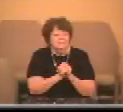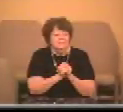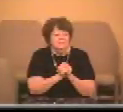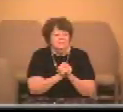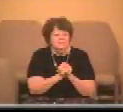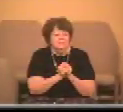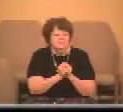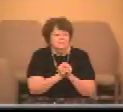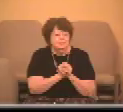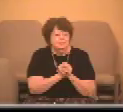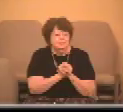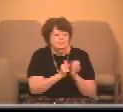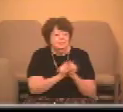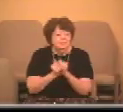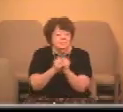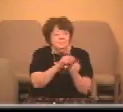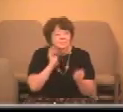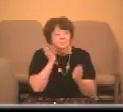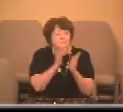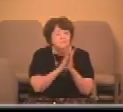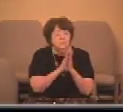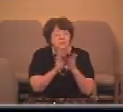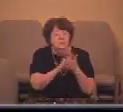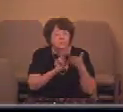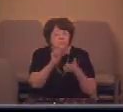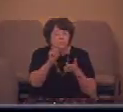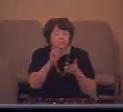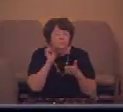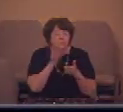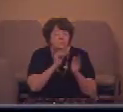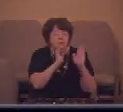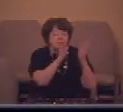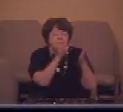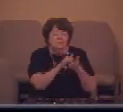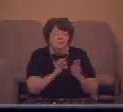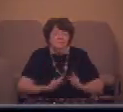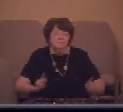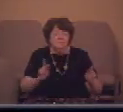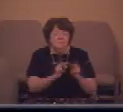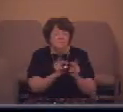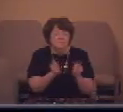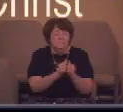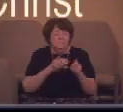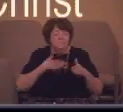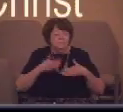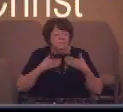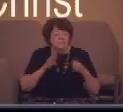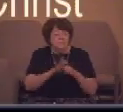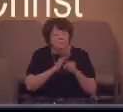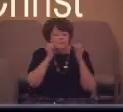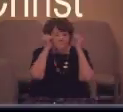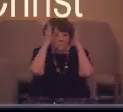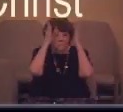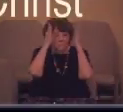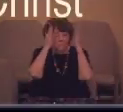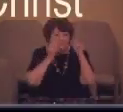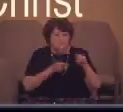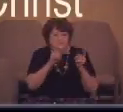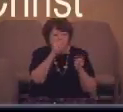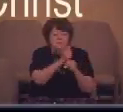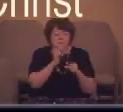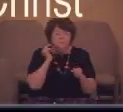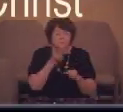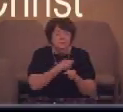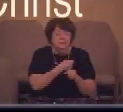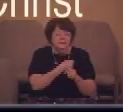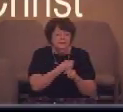above. And together we pray. Holy One, we leave this place with joy-filled hope as you have made